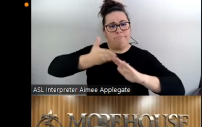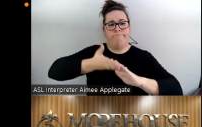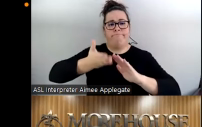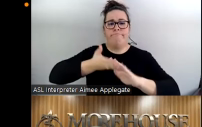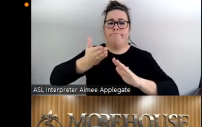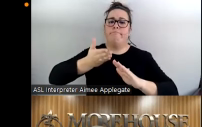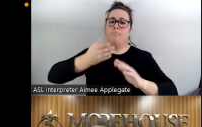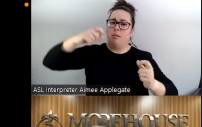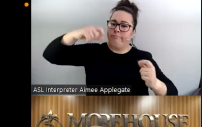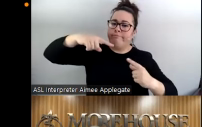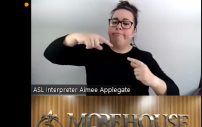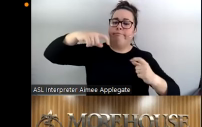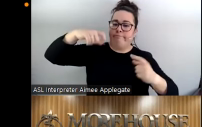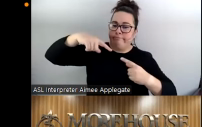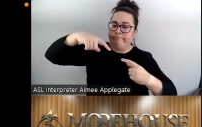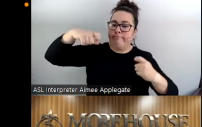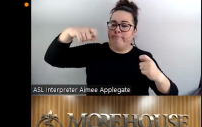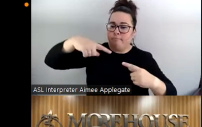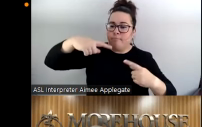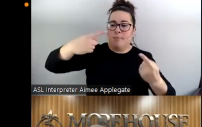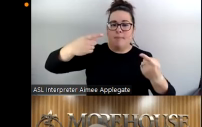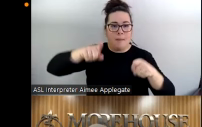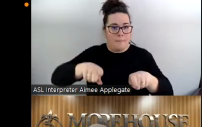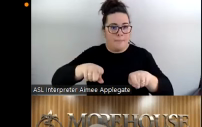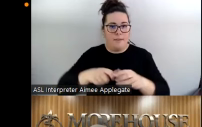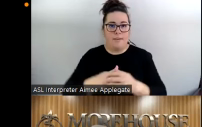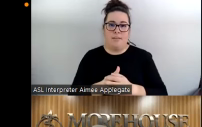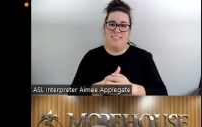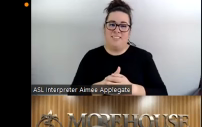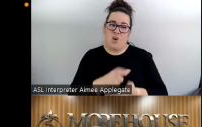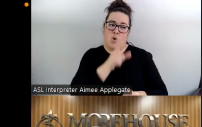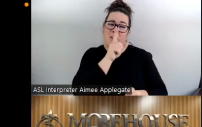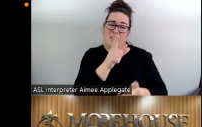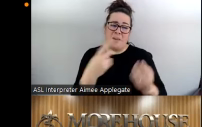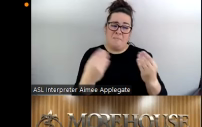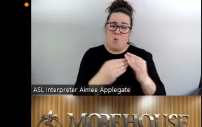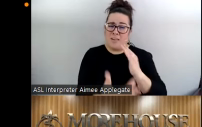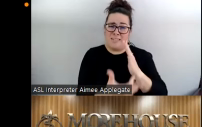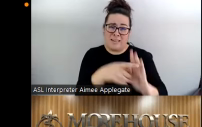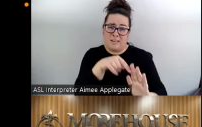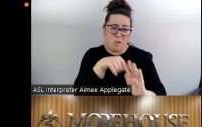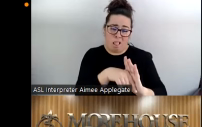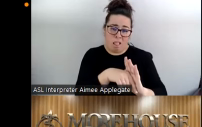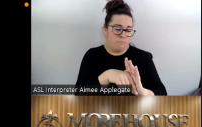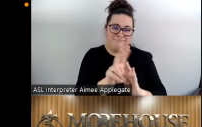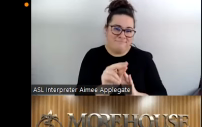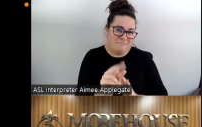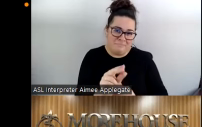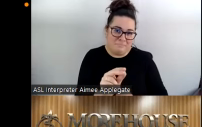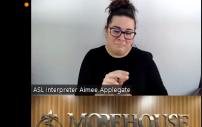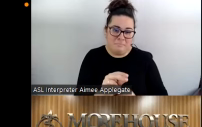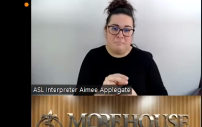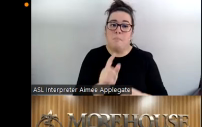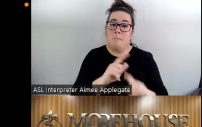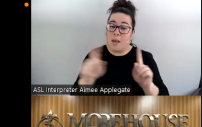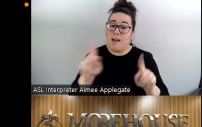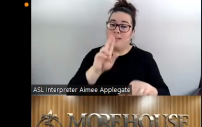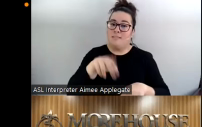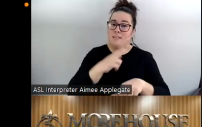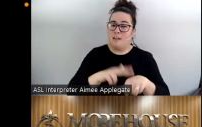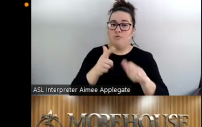another. Again, this is as technical as we're going to get in terms of deep learning, but suffice it to say that natural language